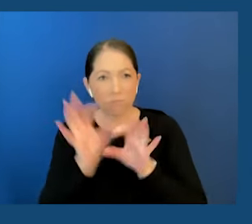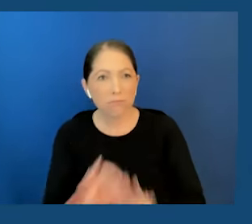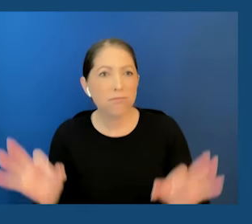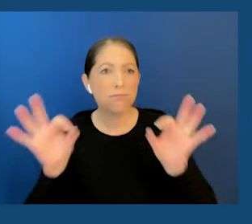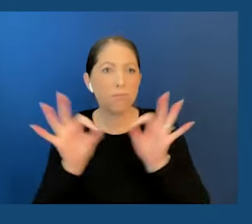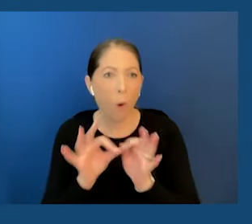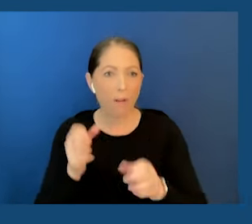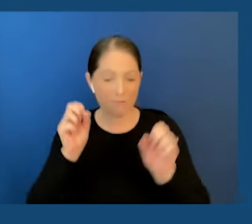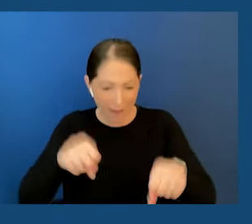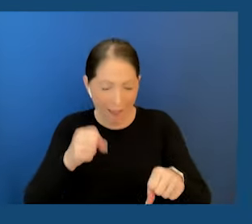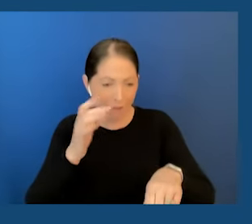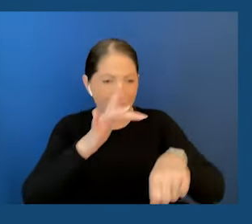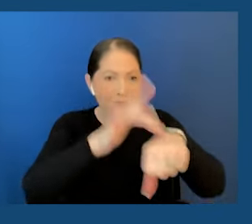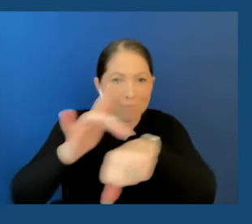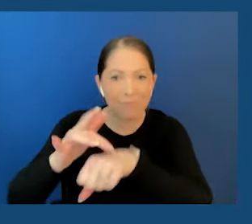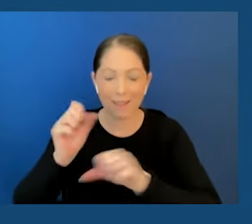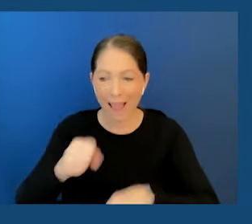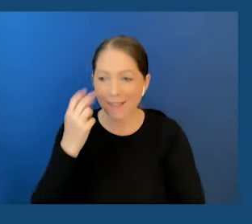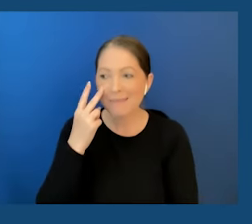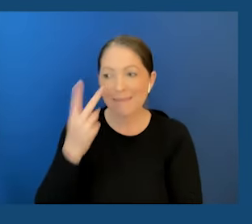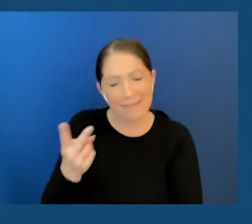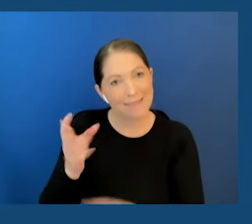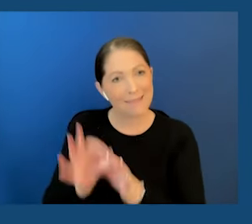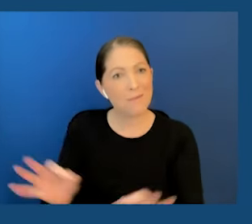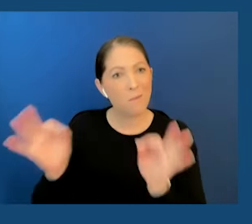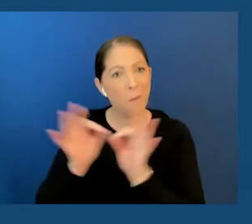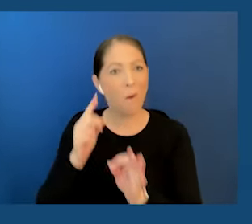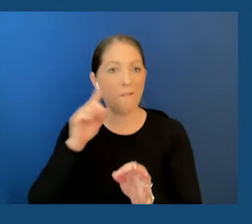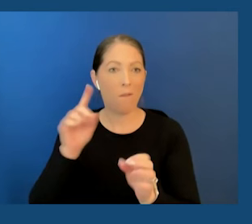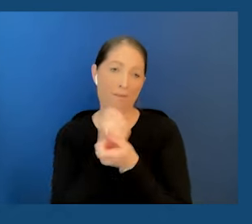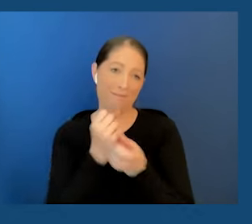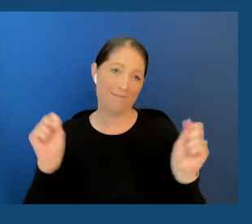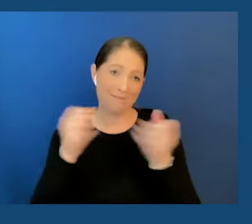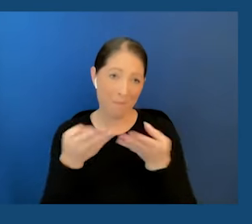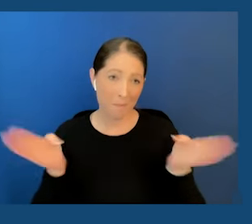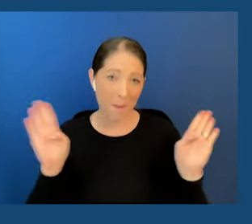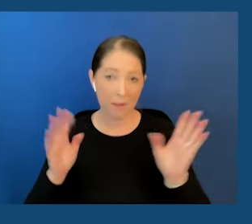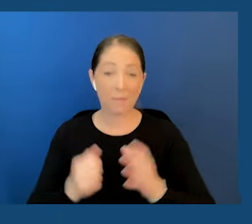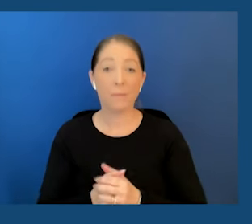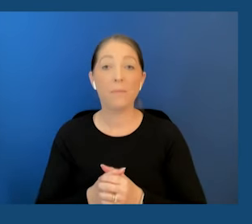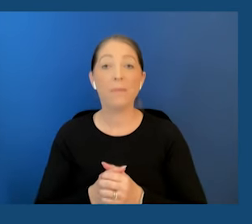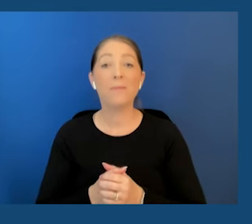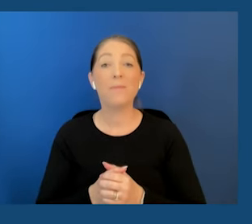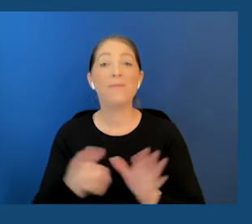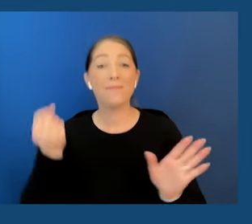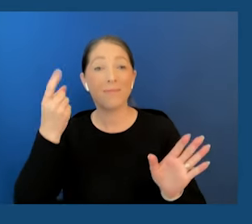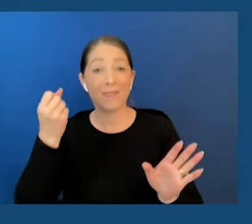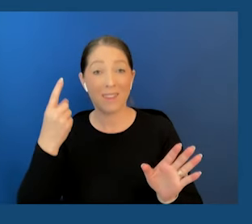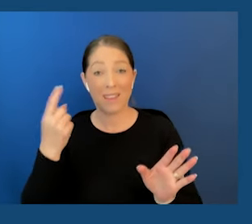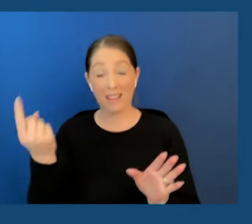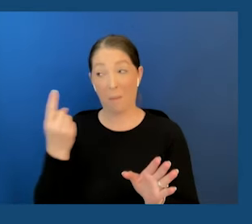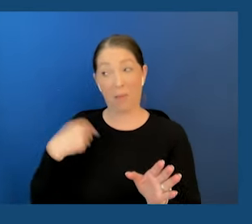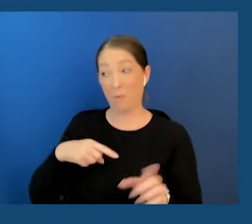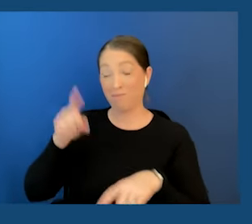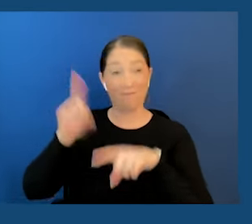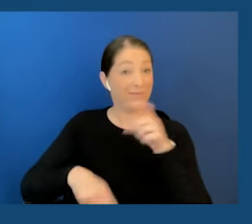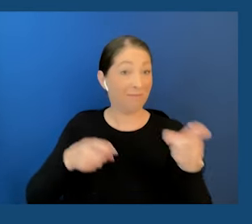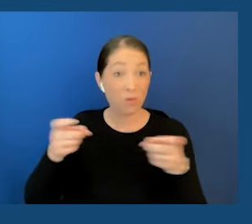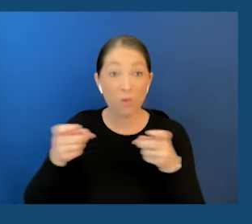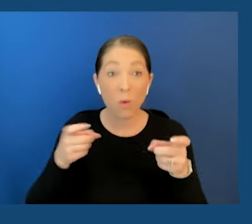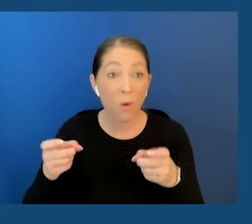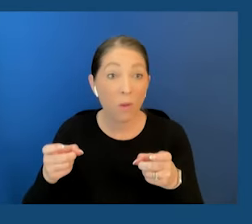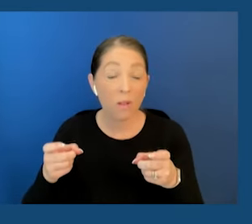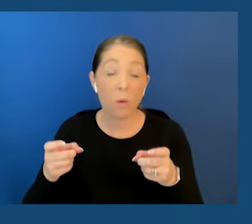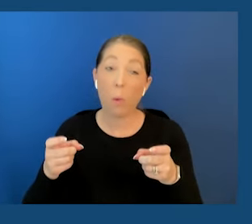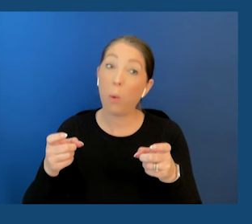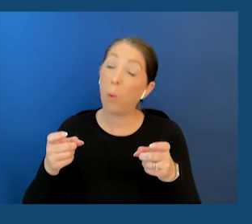visible. And it's important for public safety. But also something we're dealing with that we don't have a lot of control over. And that is the dramatic